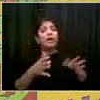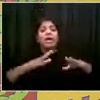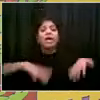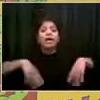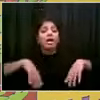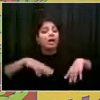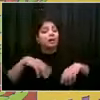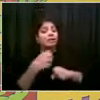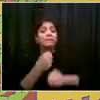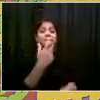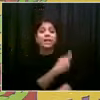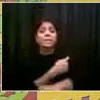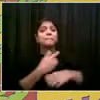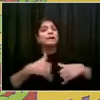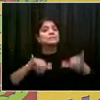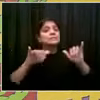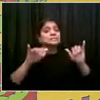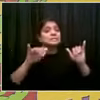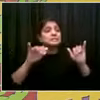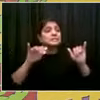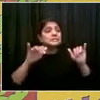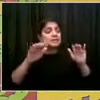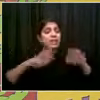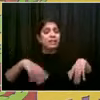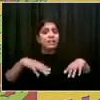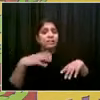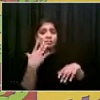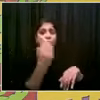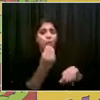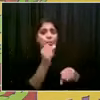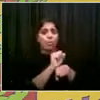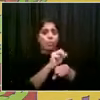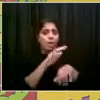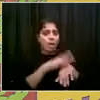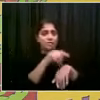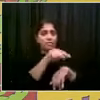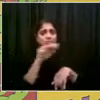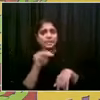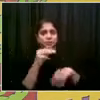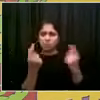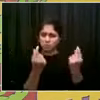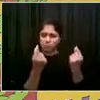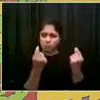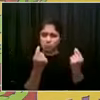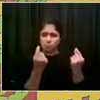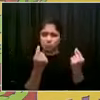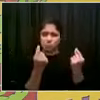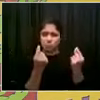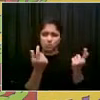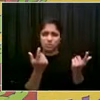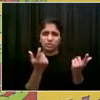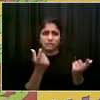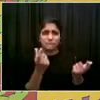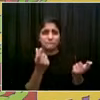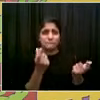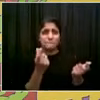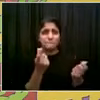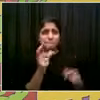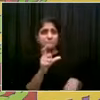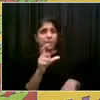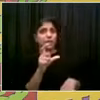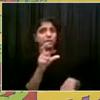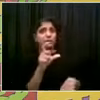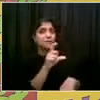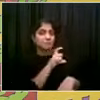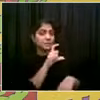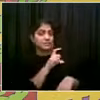you have police at firehouses checking vaccination? Are you going to have fire commanders doing it? And do you agree